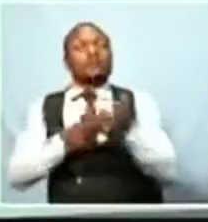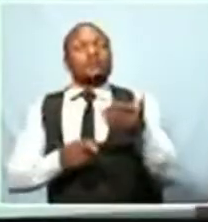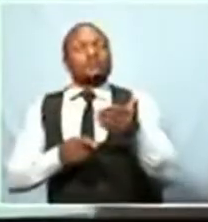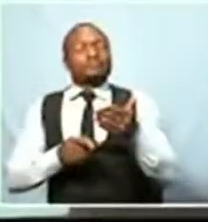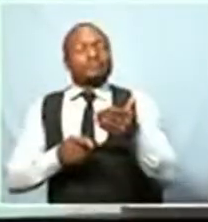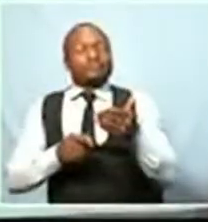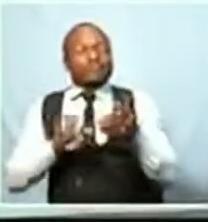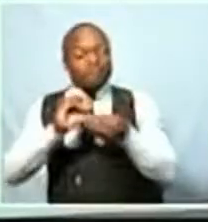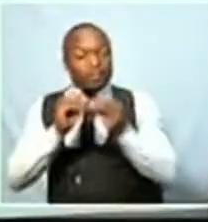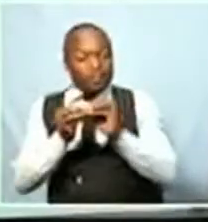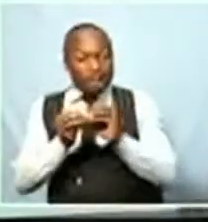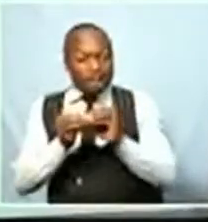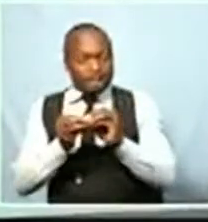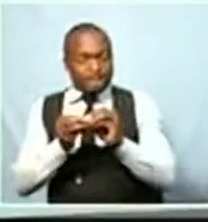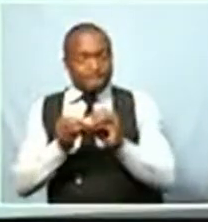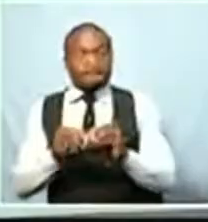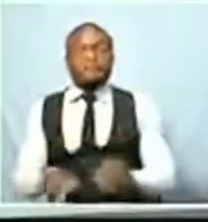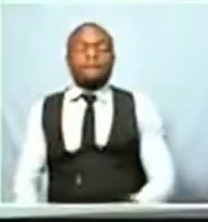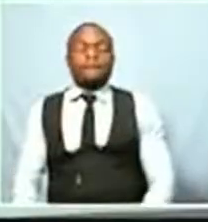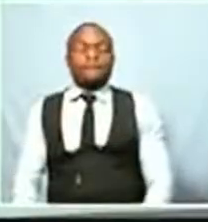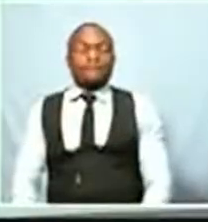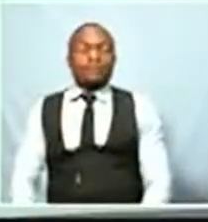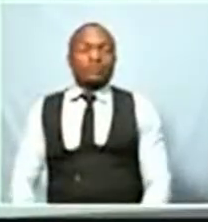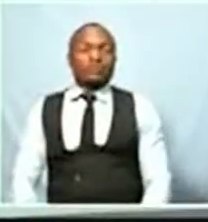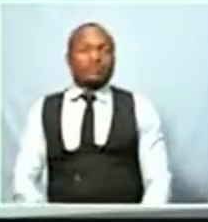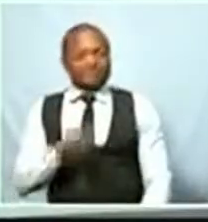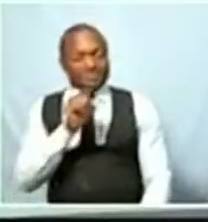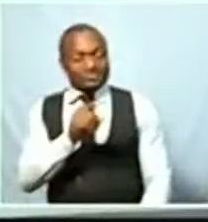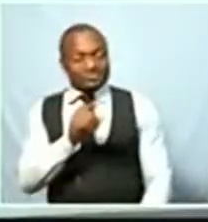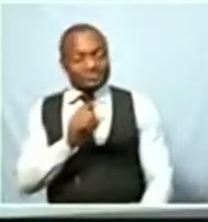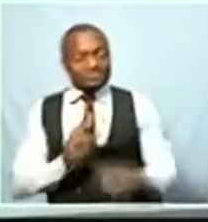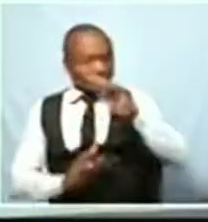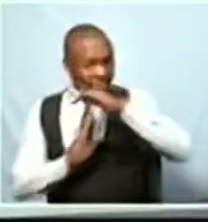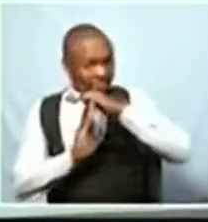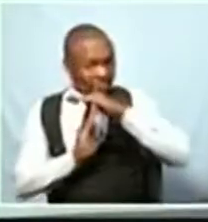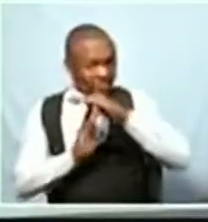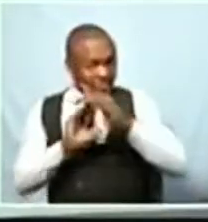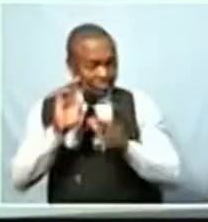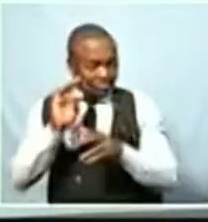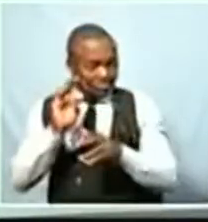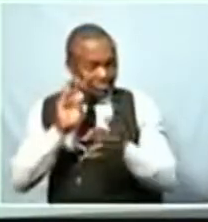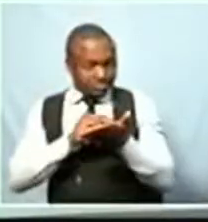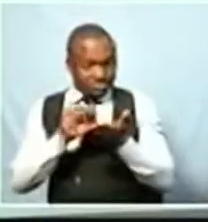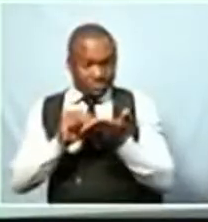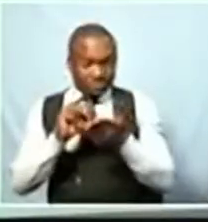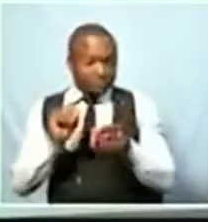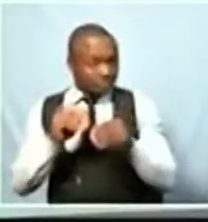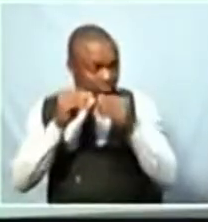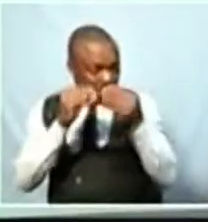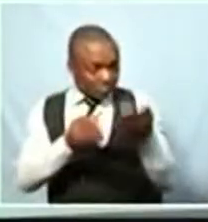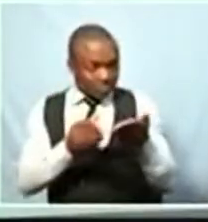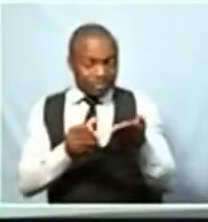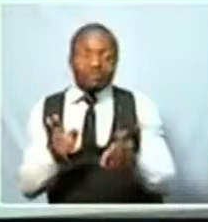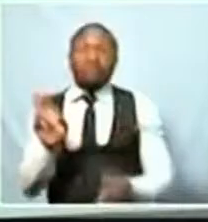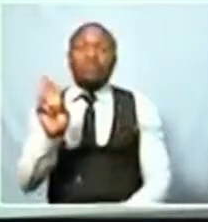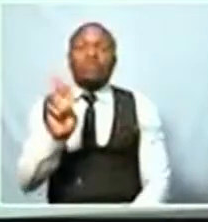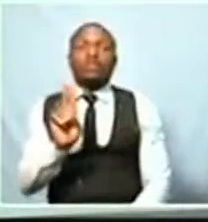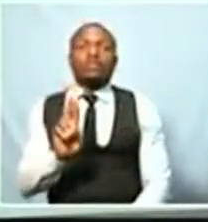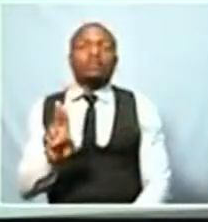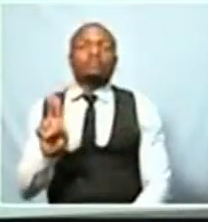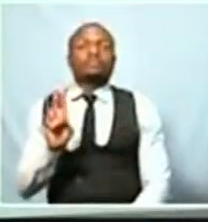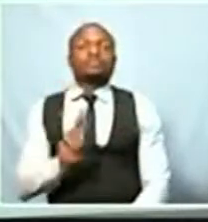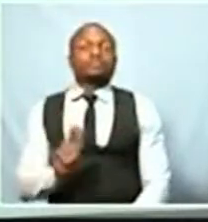initial ceiling. So from that initial ceiling, the 17 million has gone to operationalize the State Audit Commission.